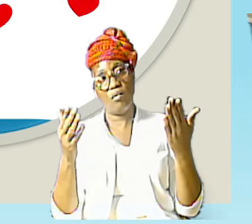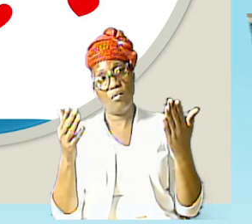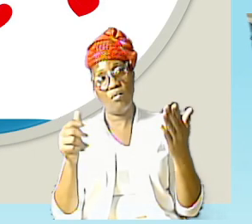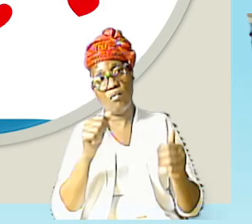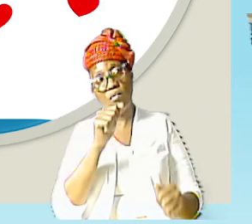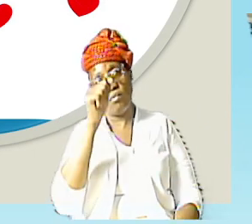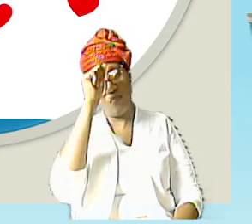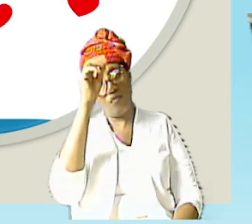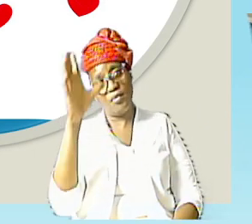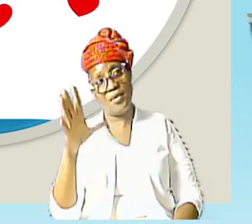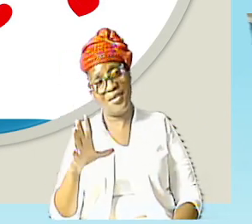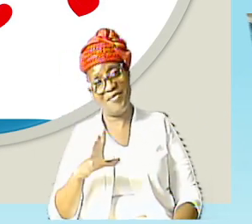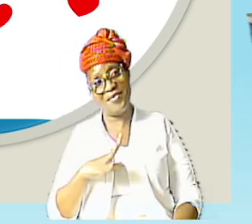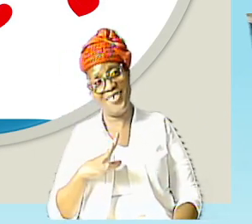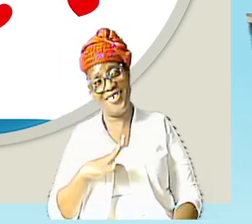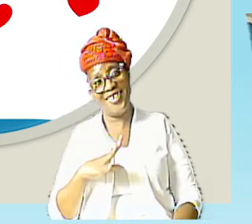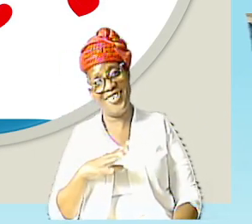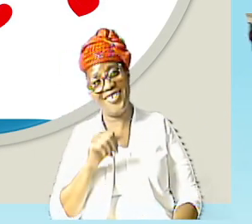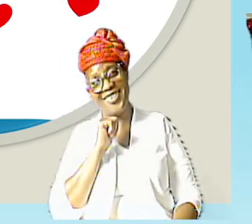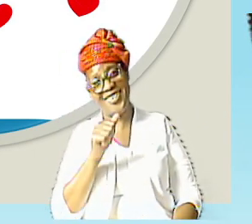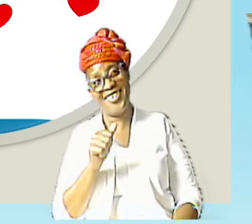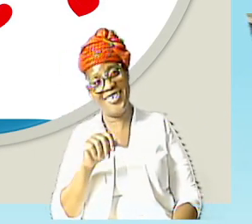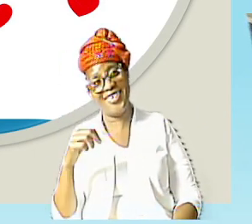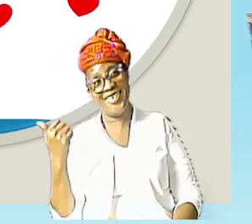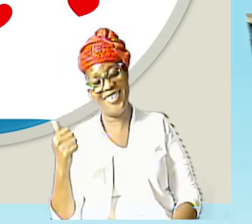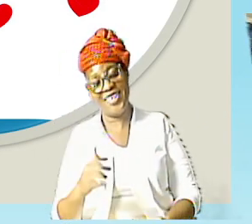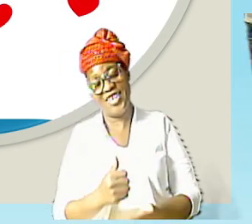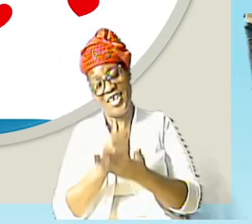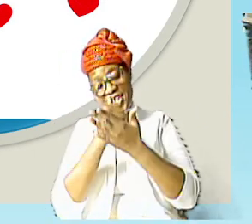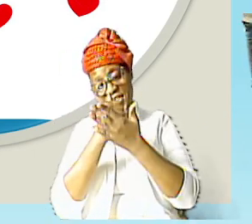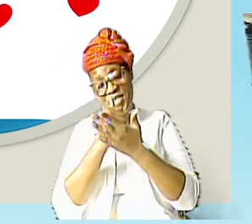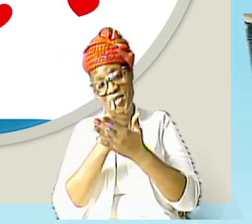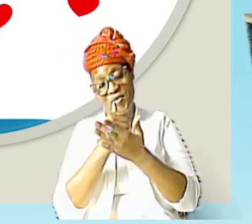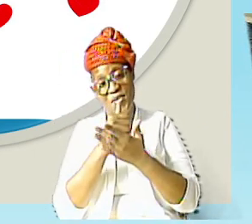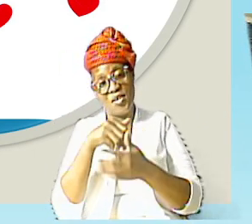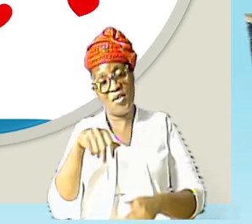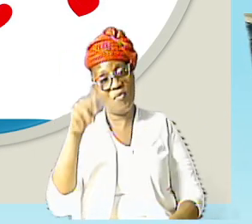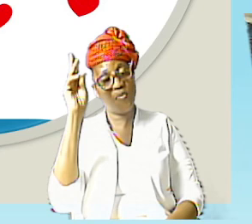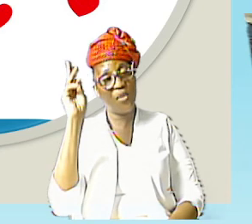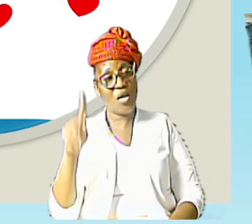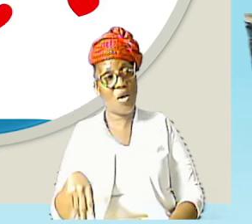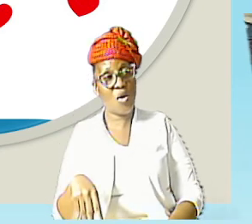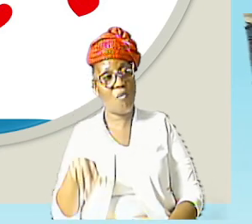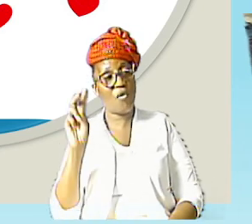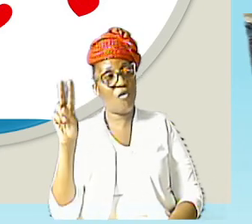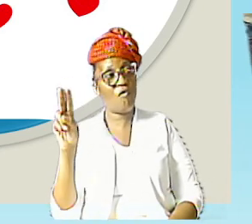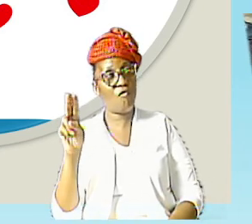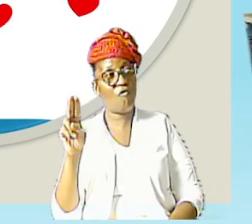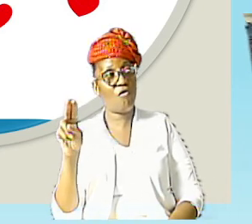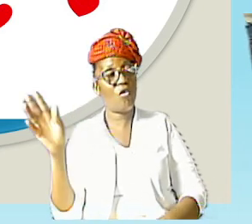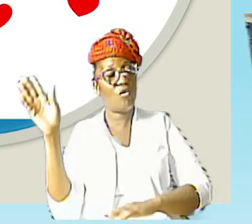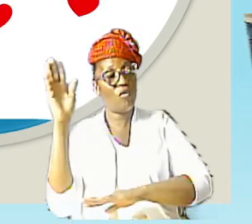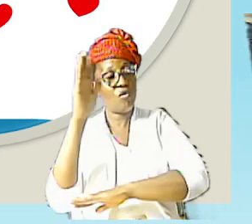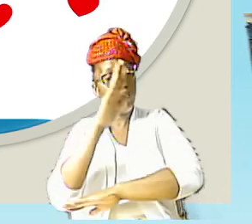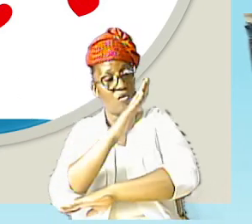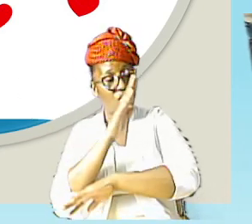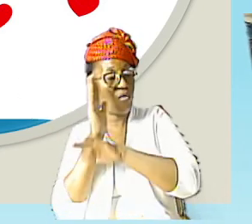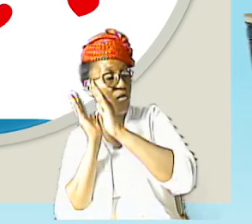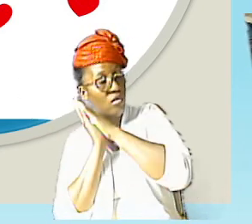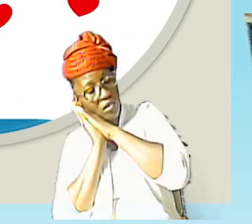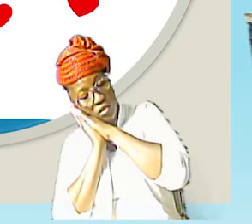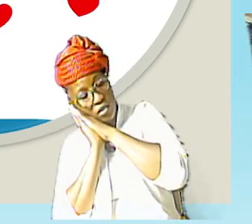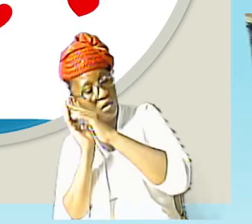falleth, for he hath not another to help him up. Again, if two lie together, then they have